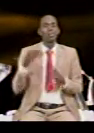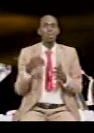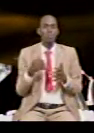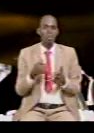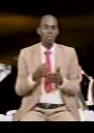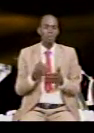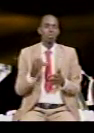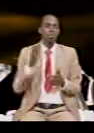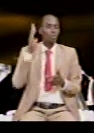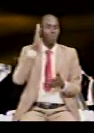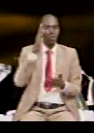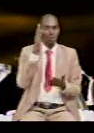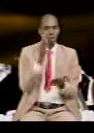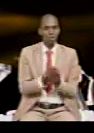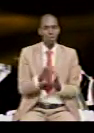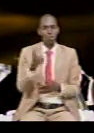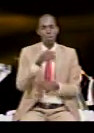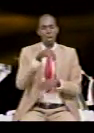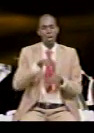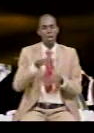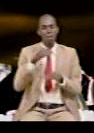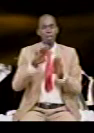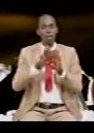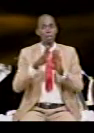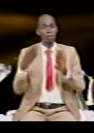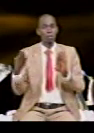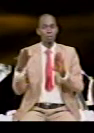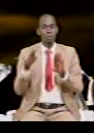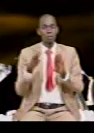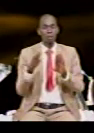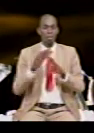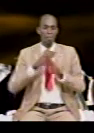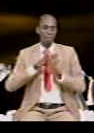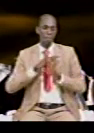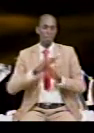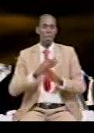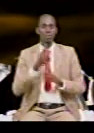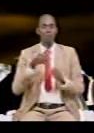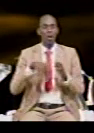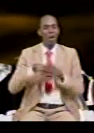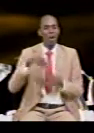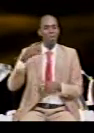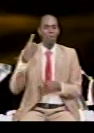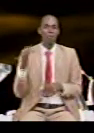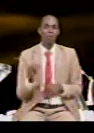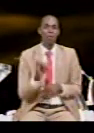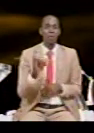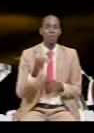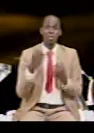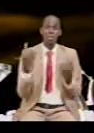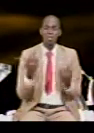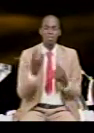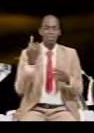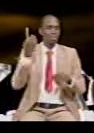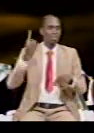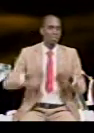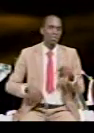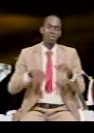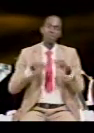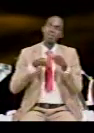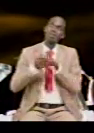stop you at the door, bar you out forever. Sin can never enter